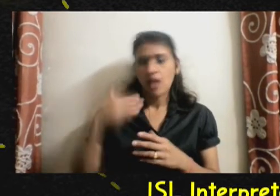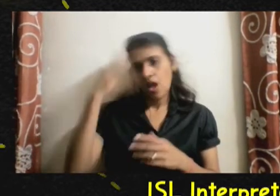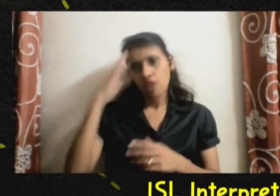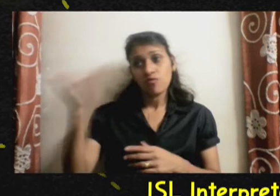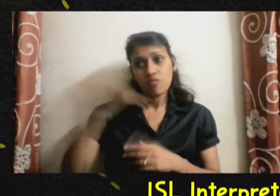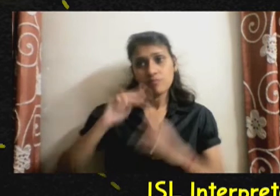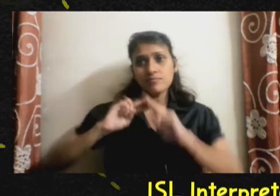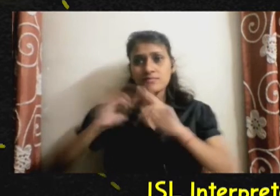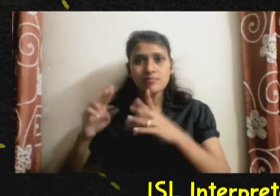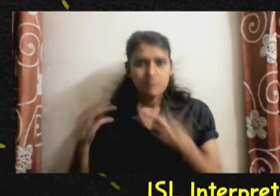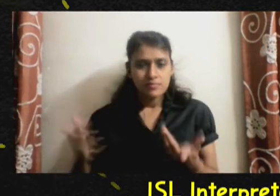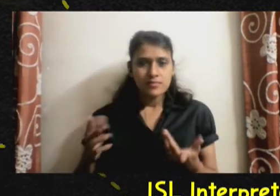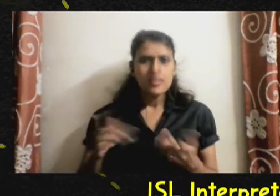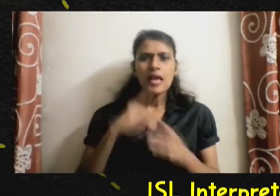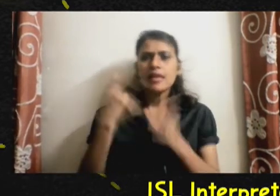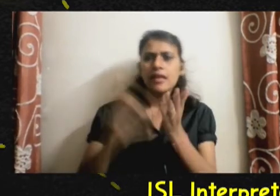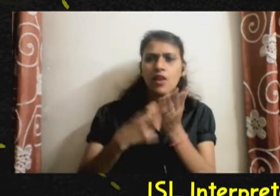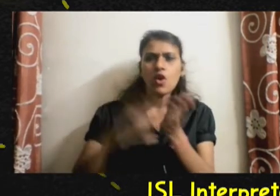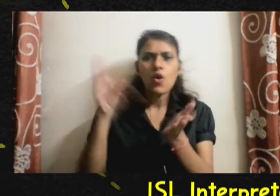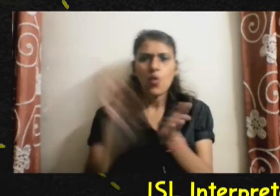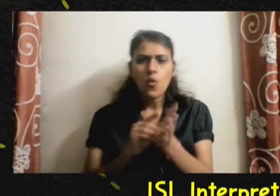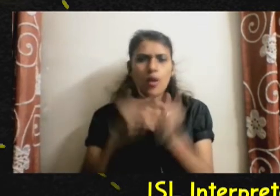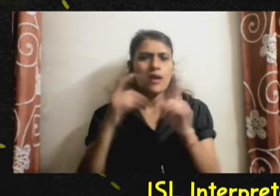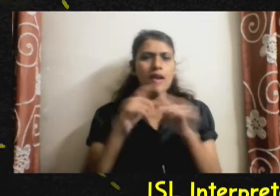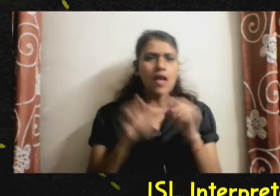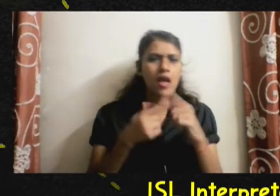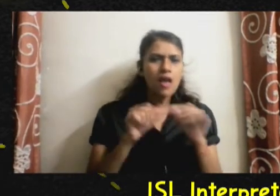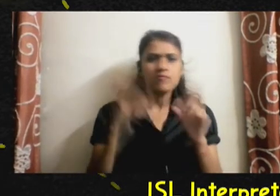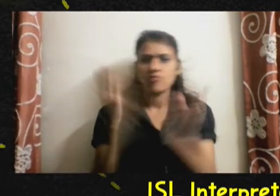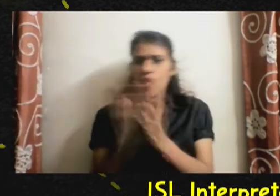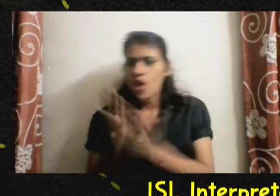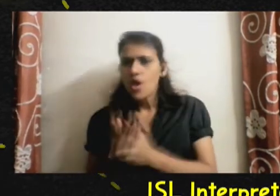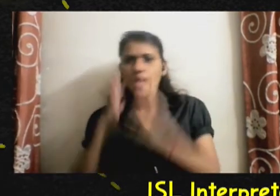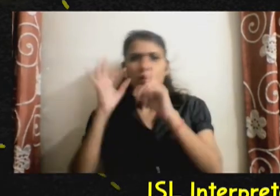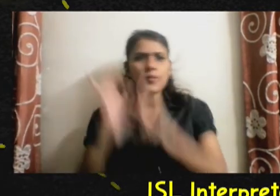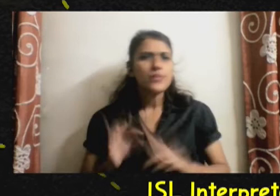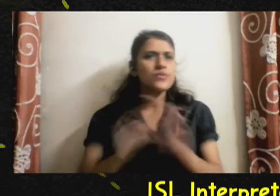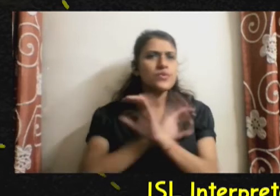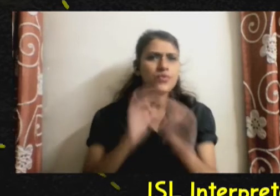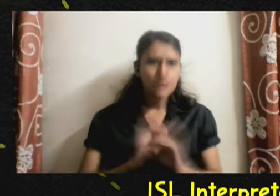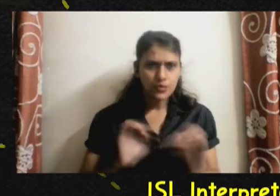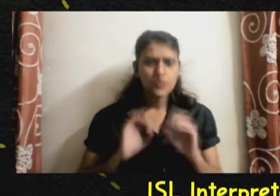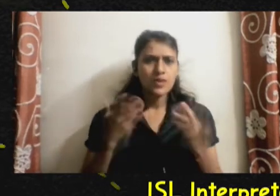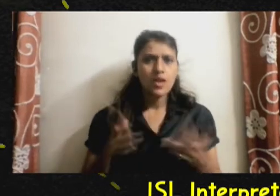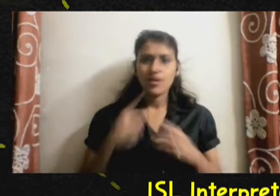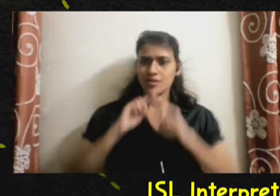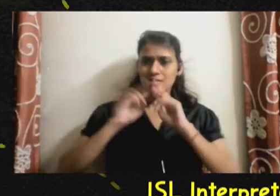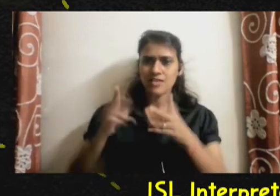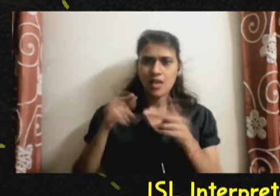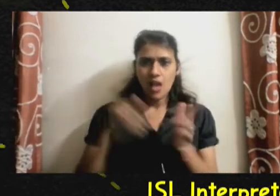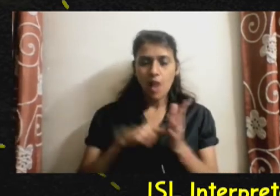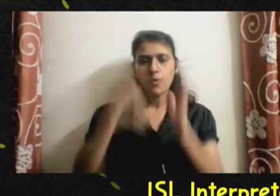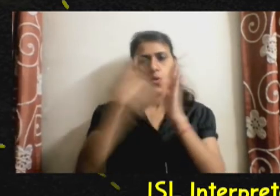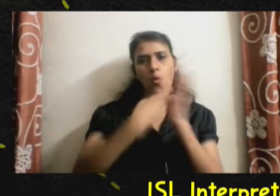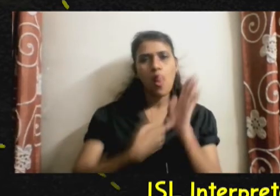data analysis or research that's come out that tells you, okay, this is the protocol for dealing with someone who's gone